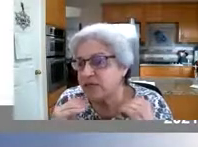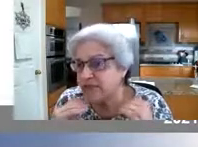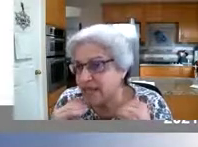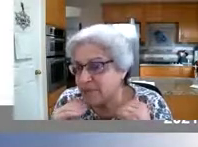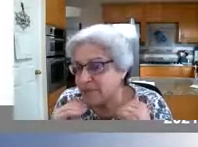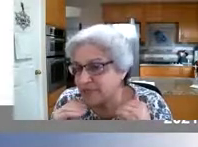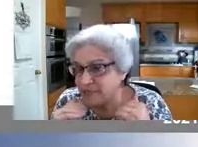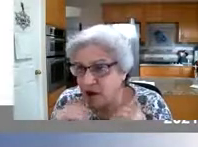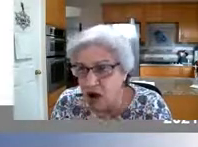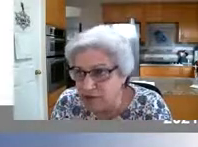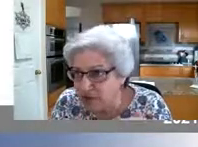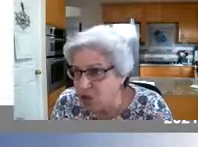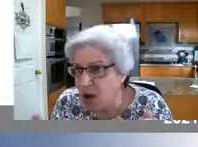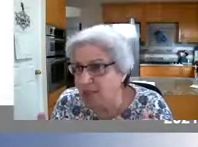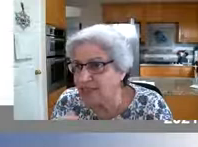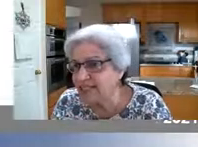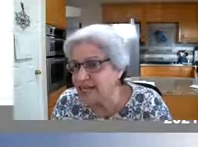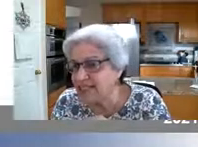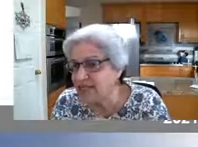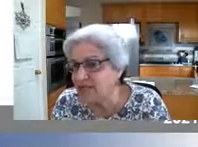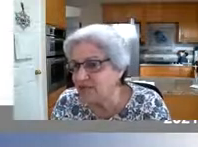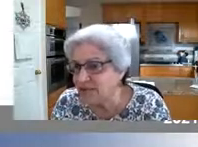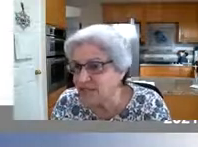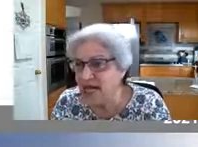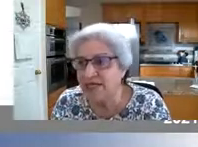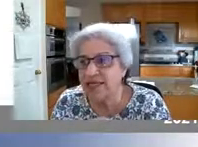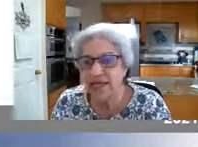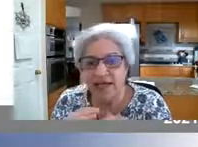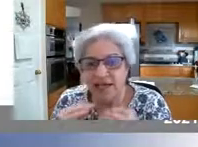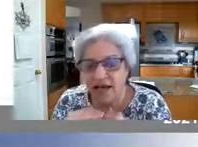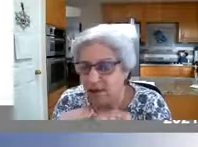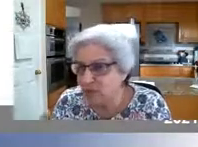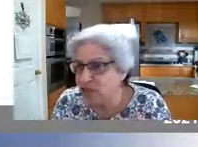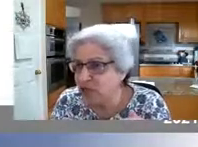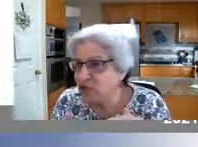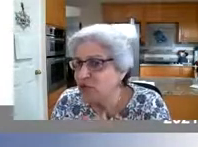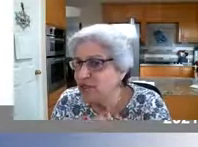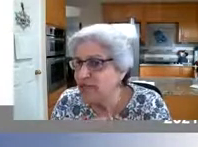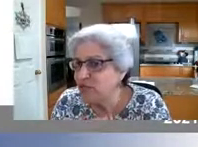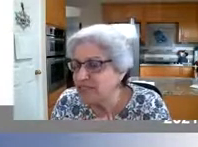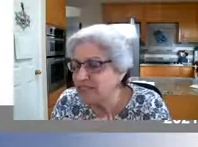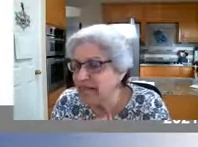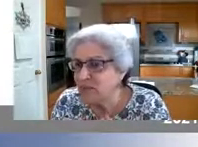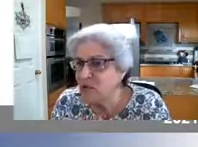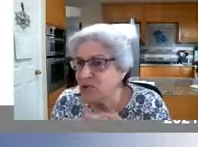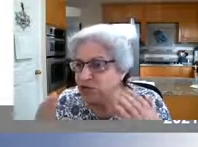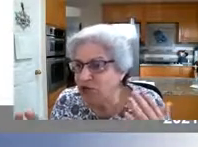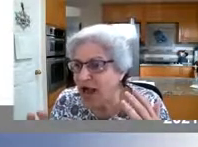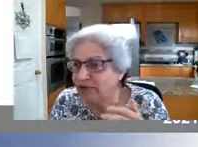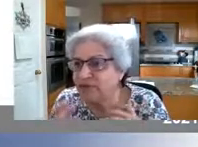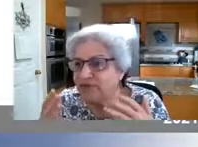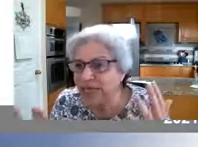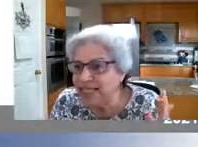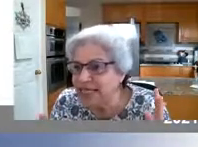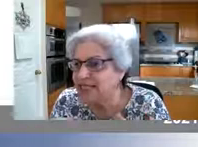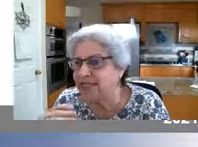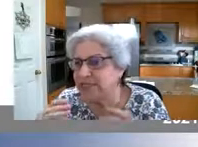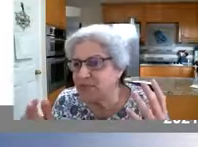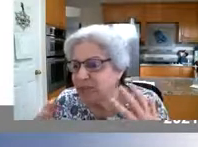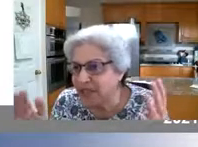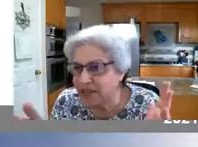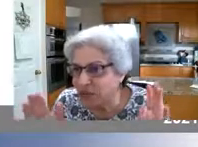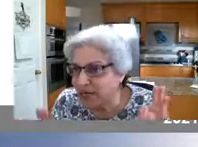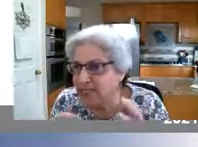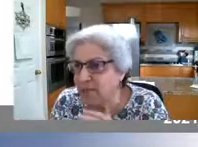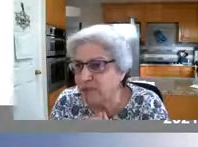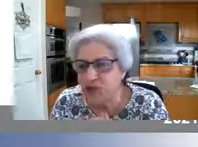vials that had been all of the quality testing done. We knew it was stable. We knew how to freeze it and